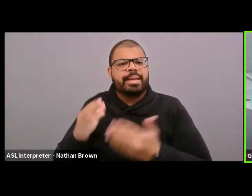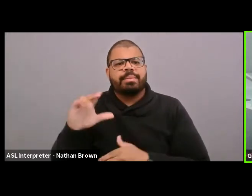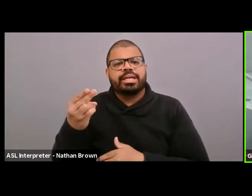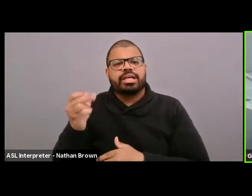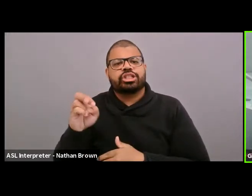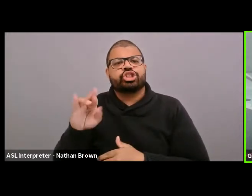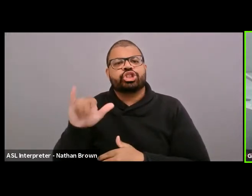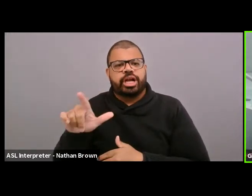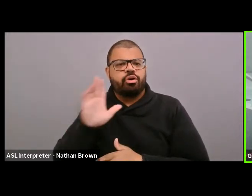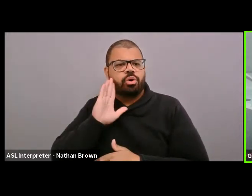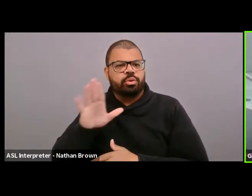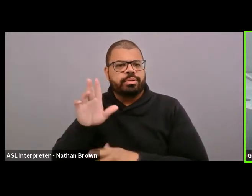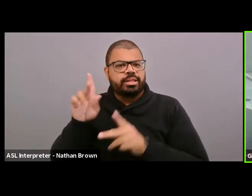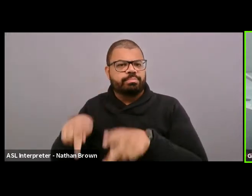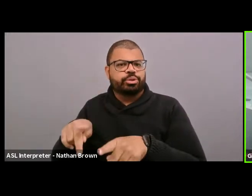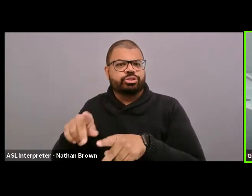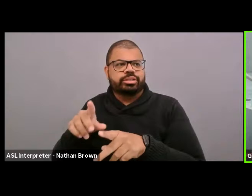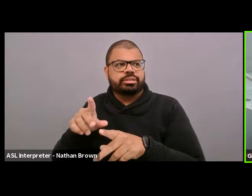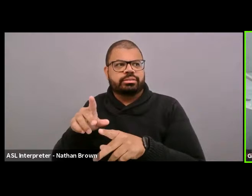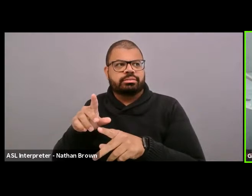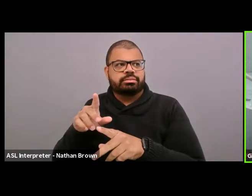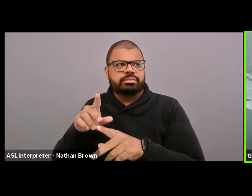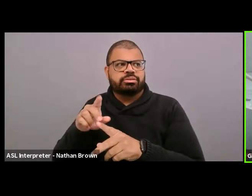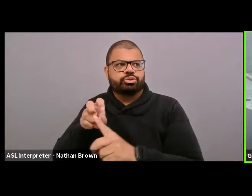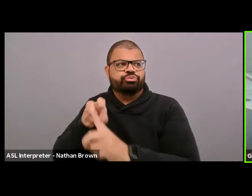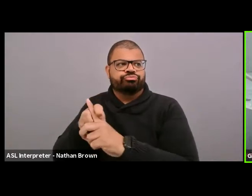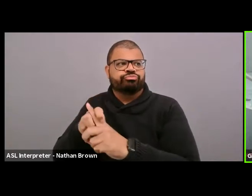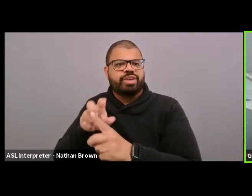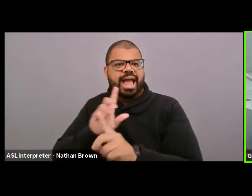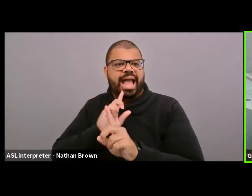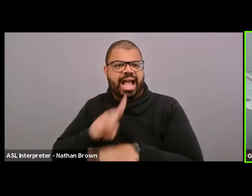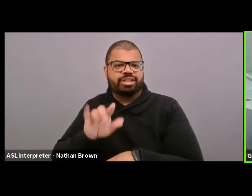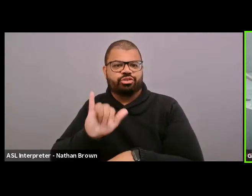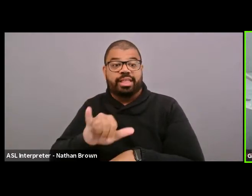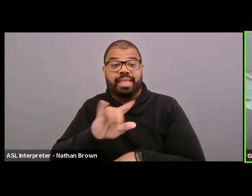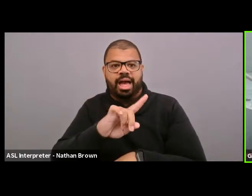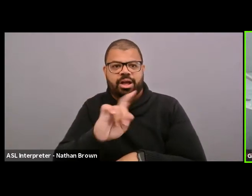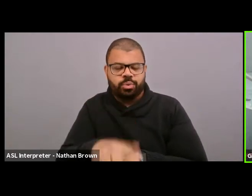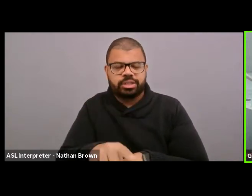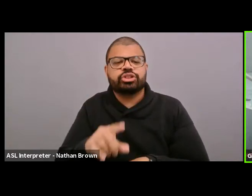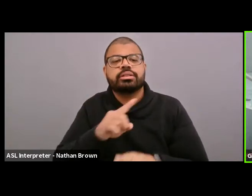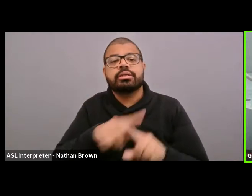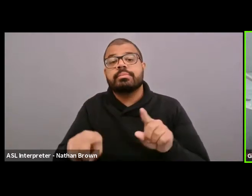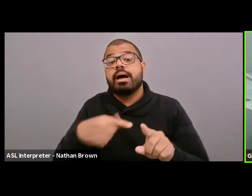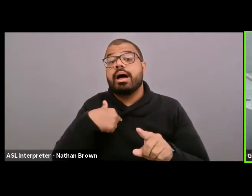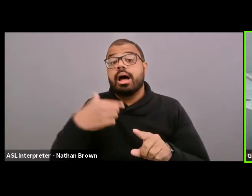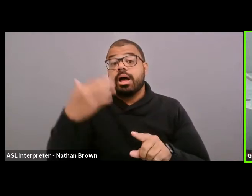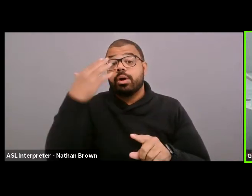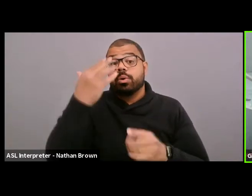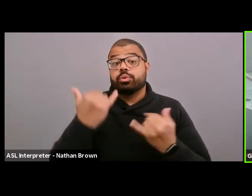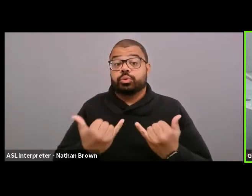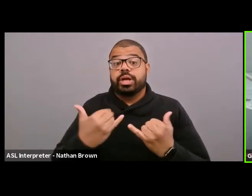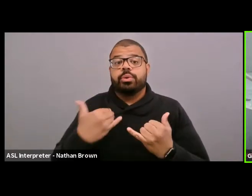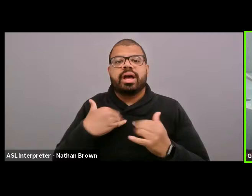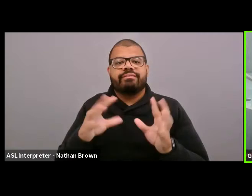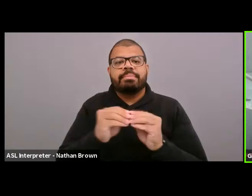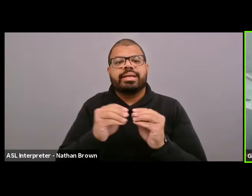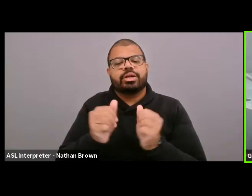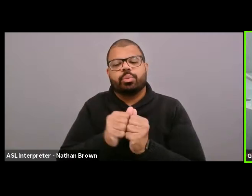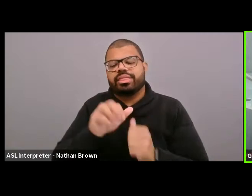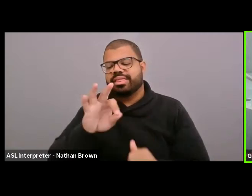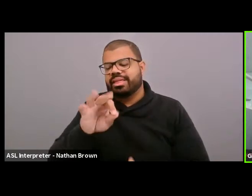like the right person to answer you this question. But one thing that I know is that today we have a meeting with